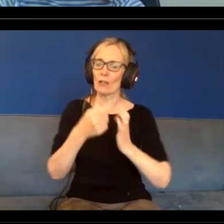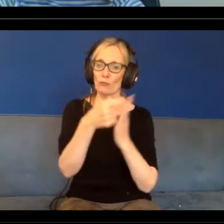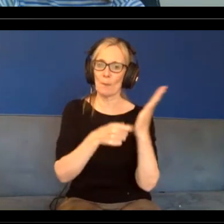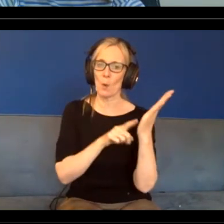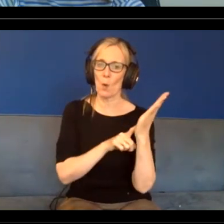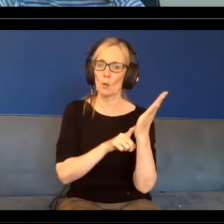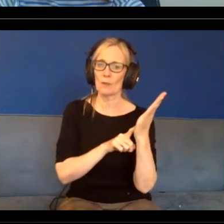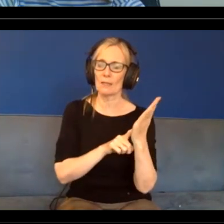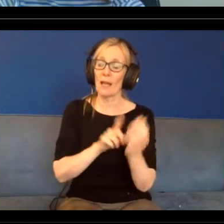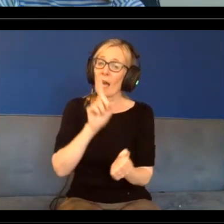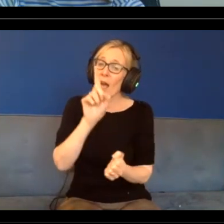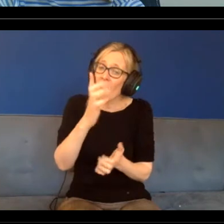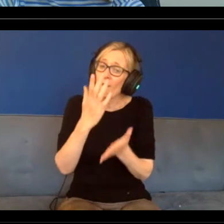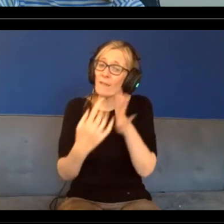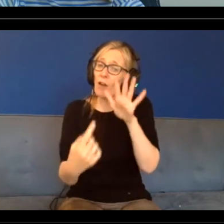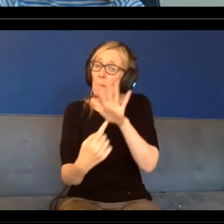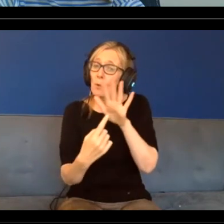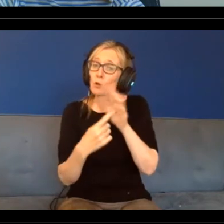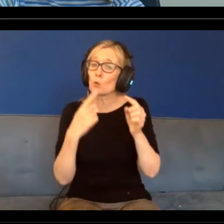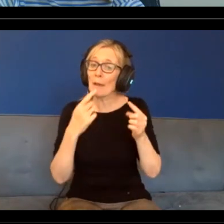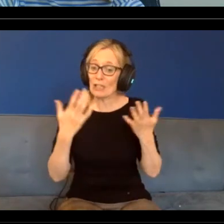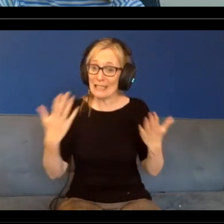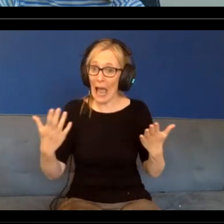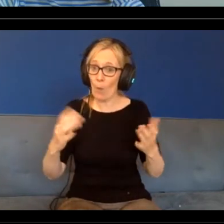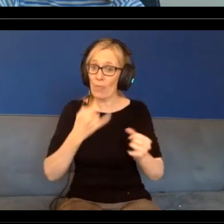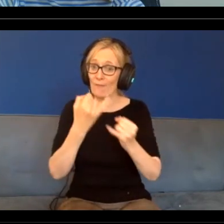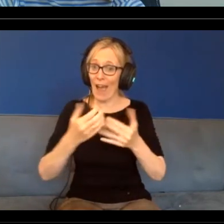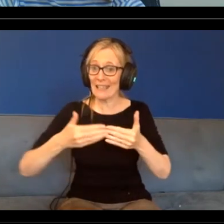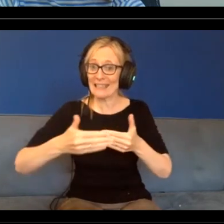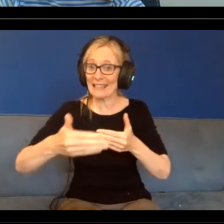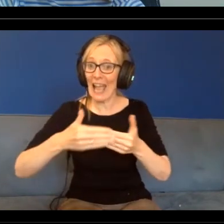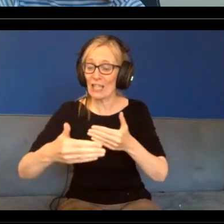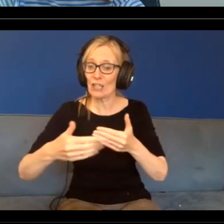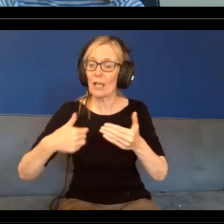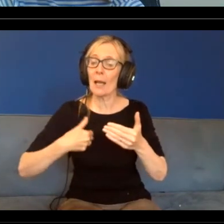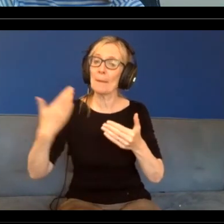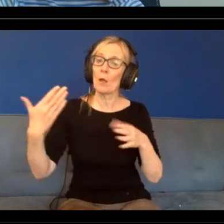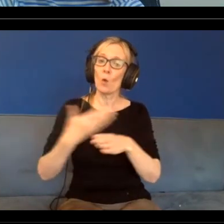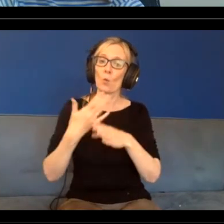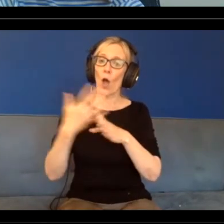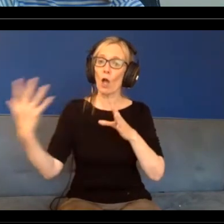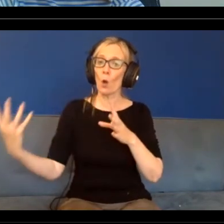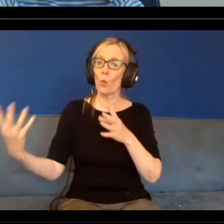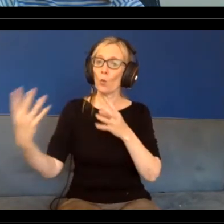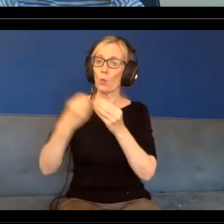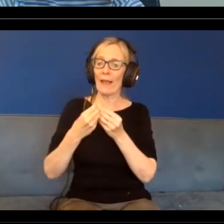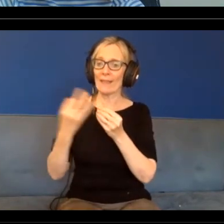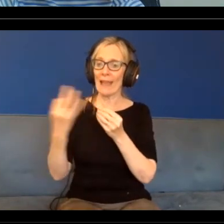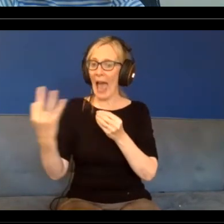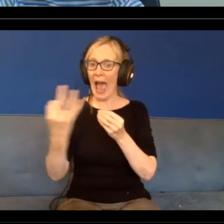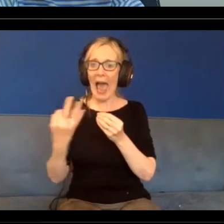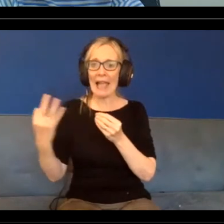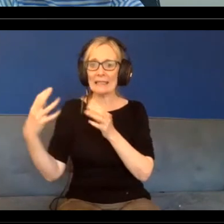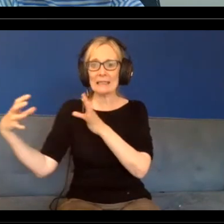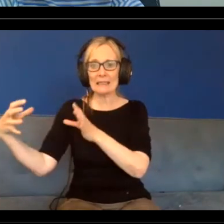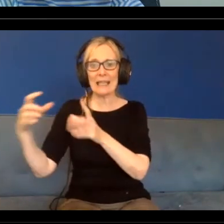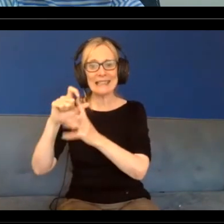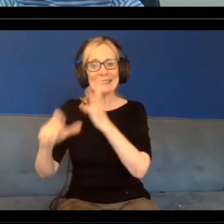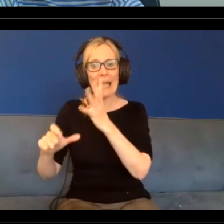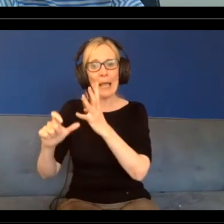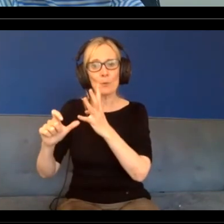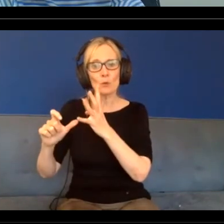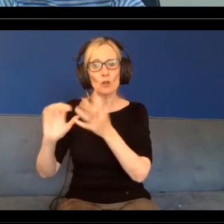this final stage, the research project, I also worked alongside 8 disabled co-researchers who were employed